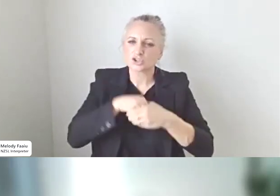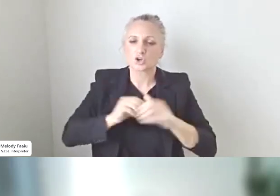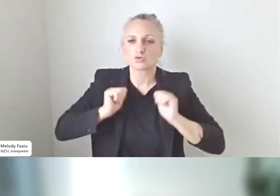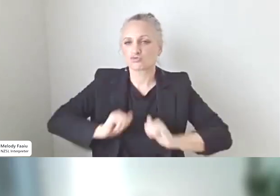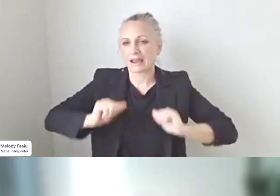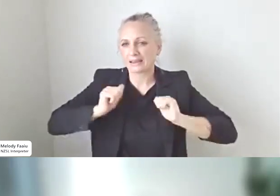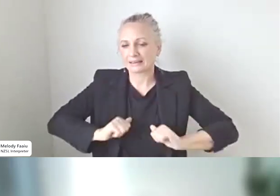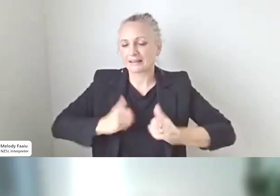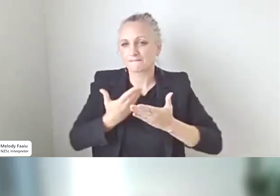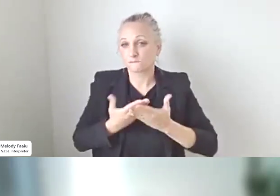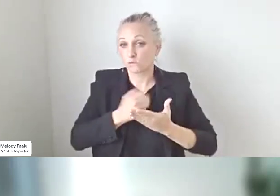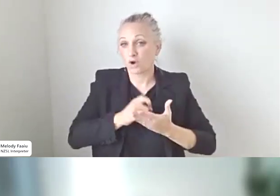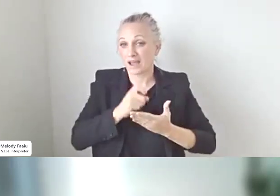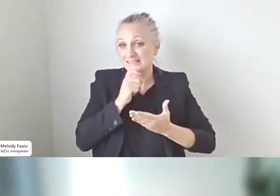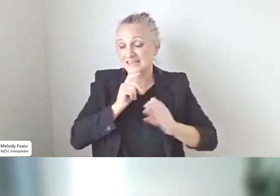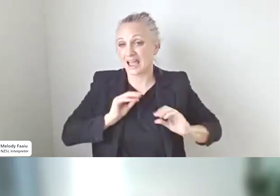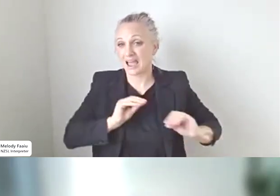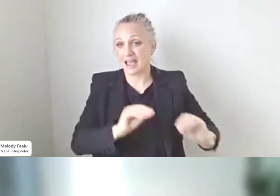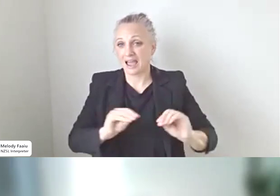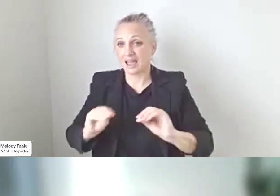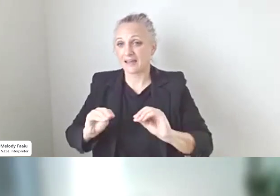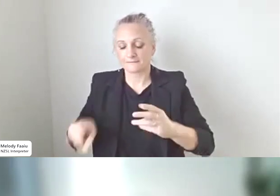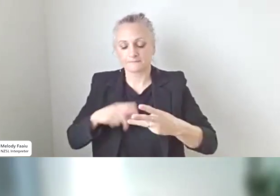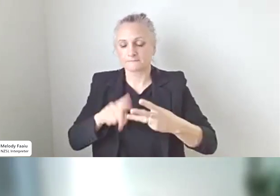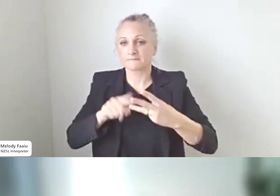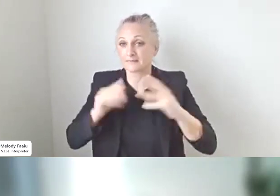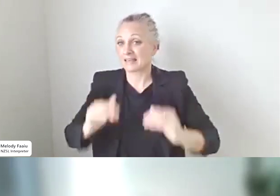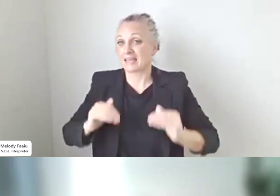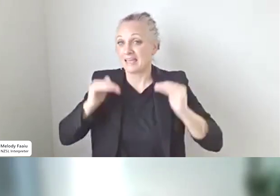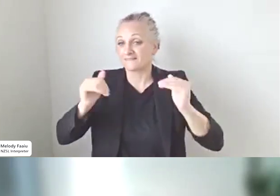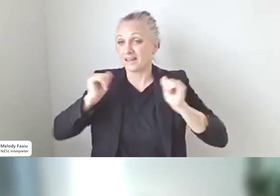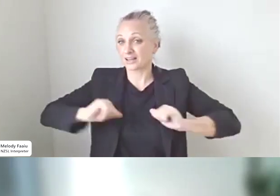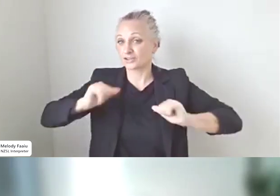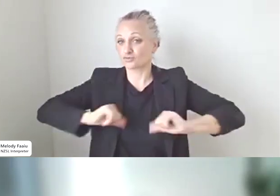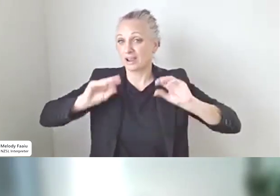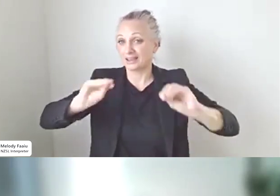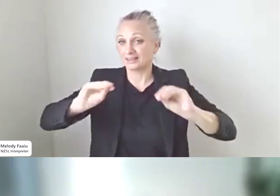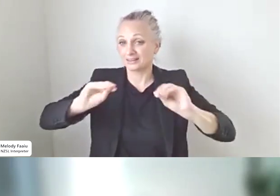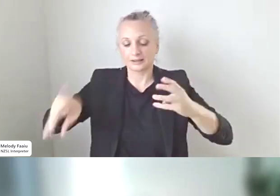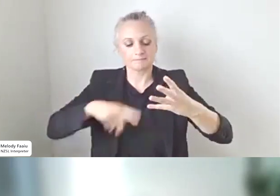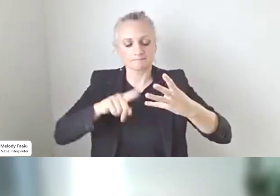and we also contract for more advanced training. We have a really wonderful partner local to us who